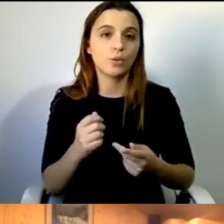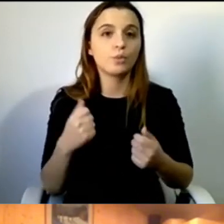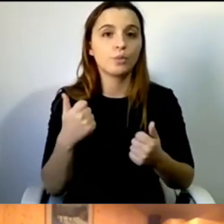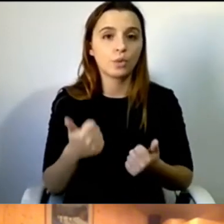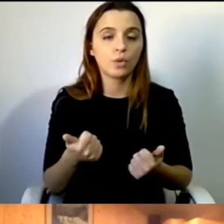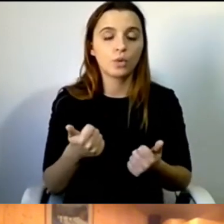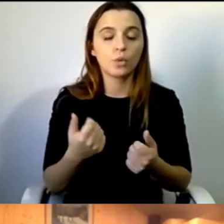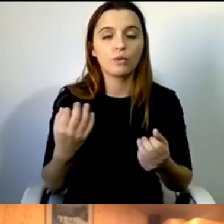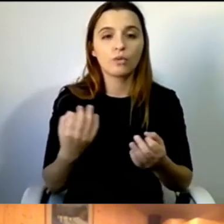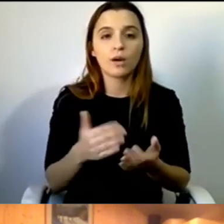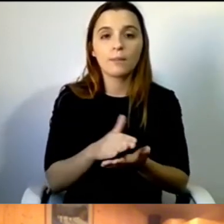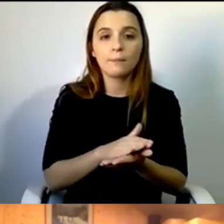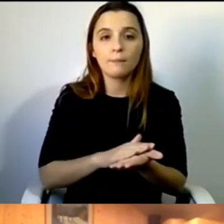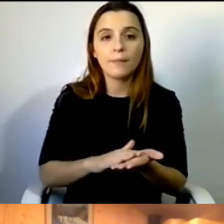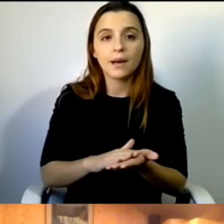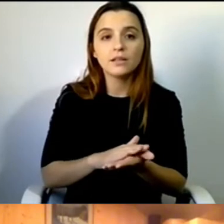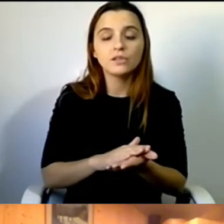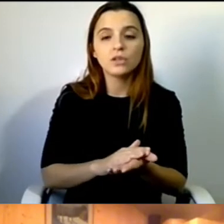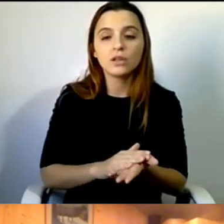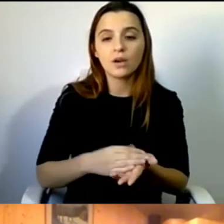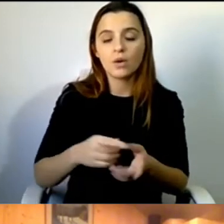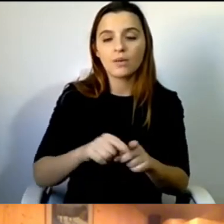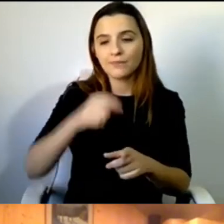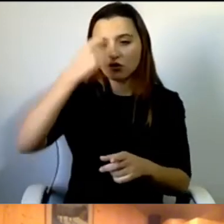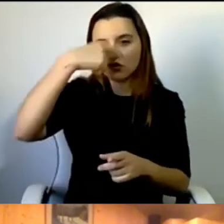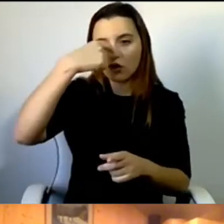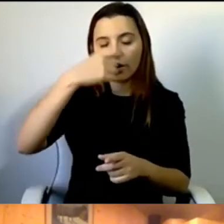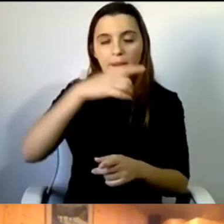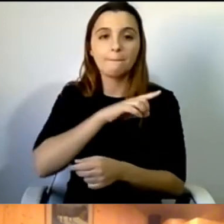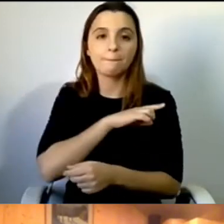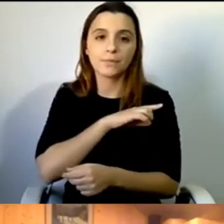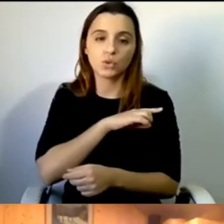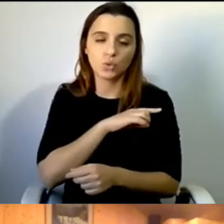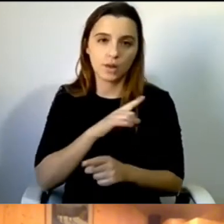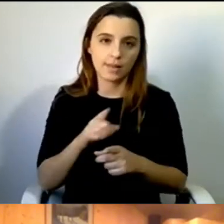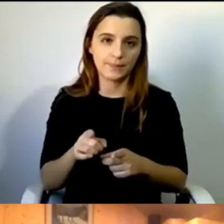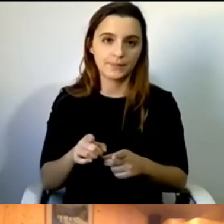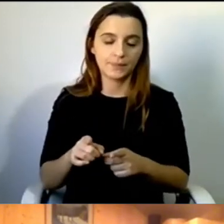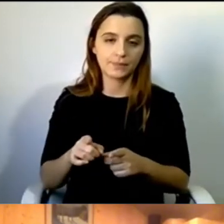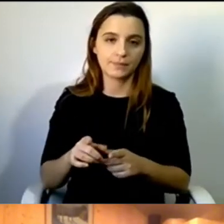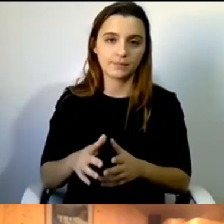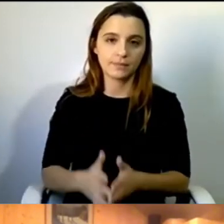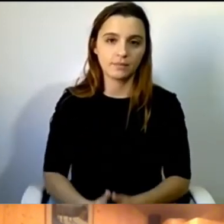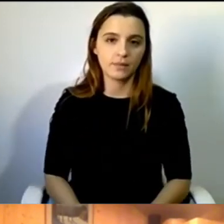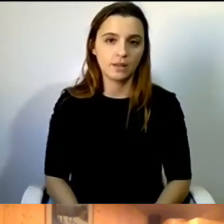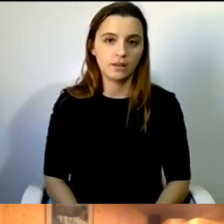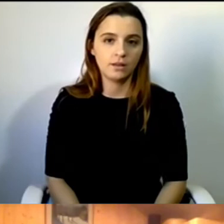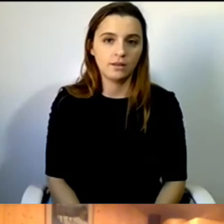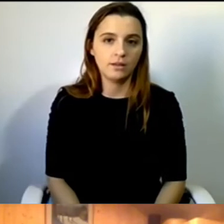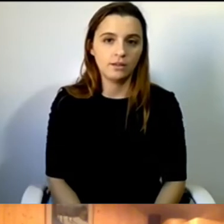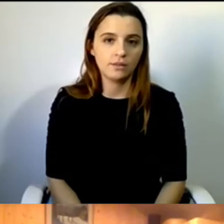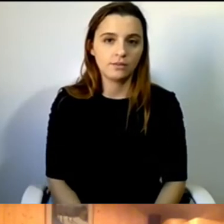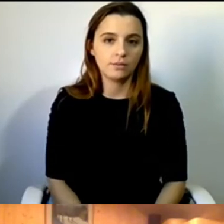story. You met the official handler from the social insurance agency or the municipality,